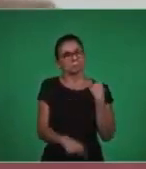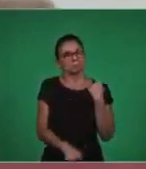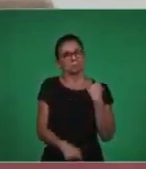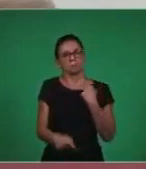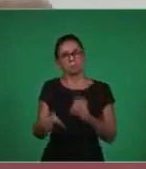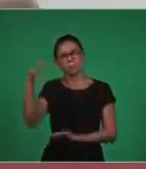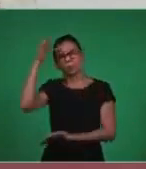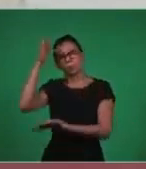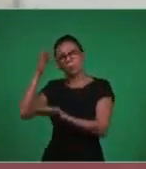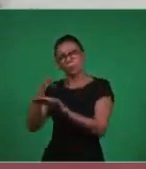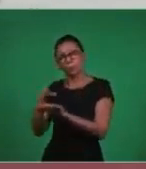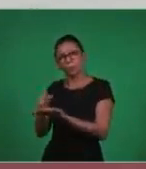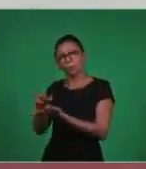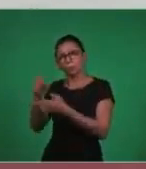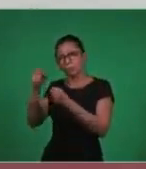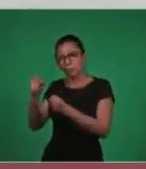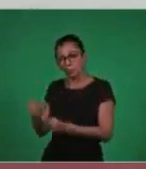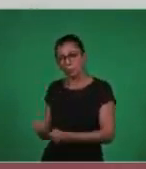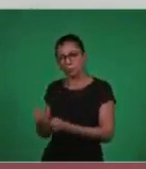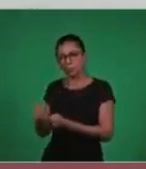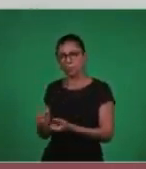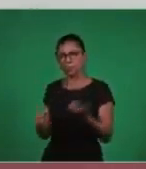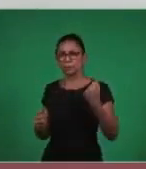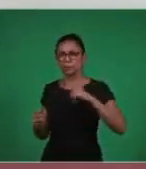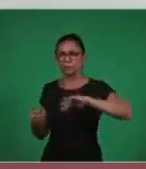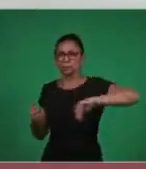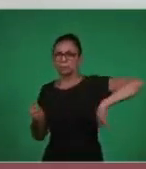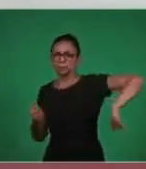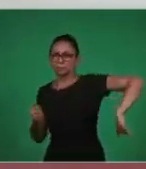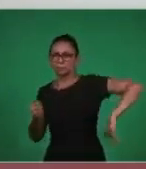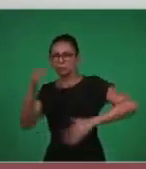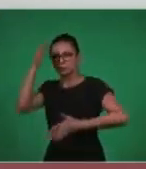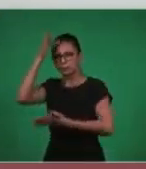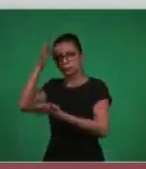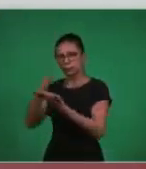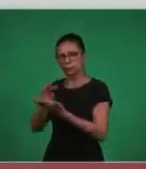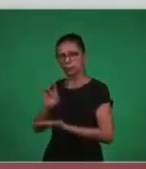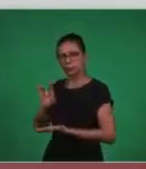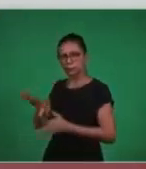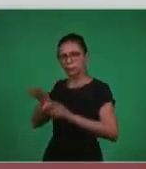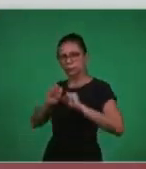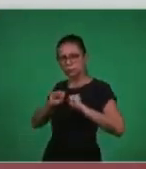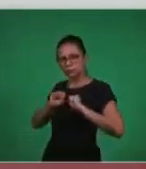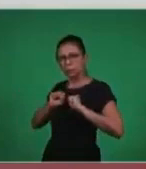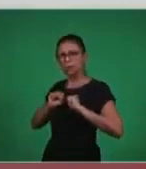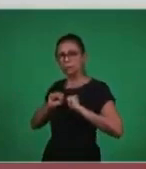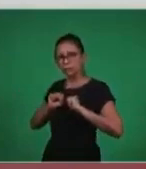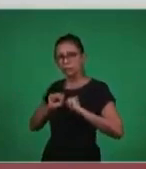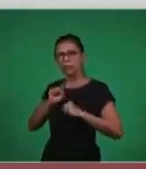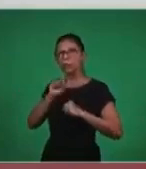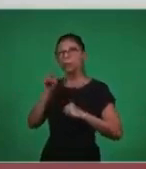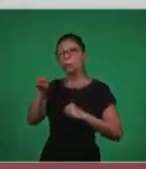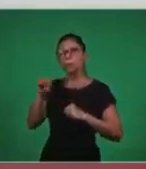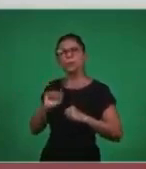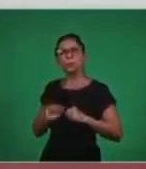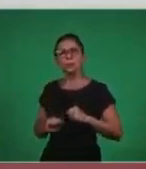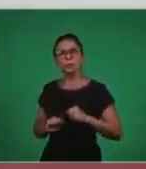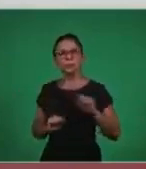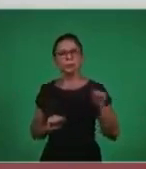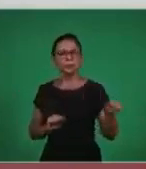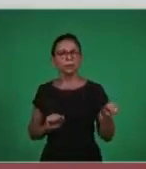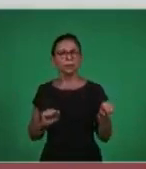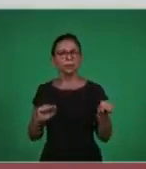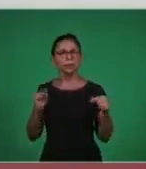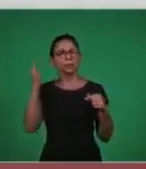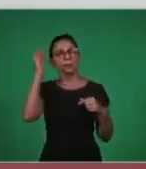faith. And you can have faith without needing science. Ideally, is that you understand what is science